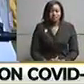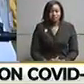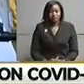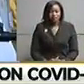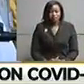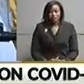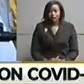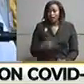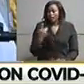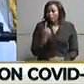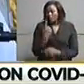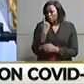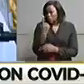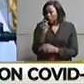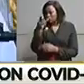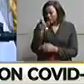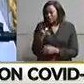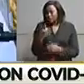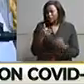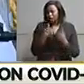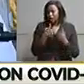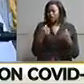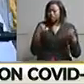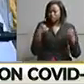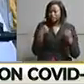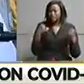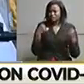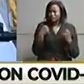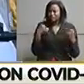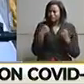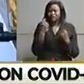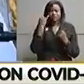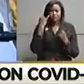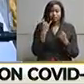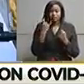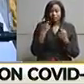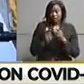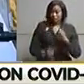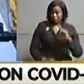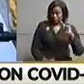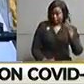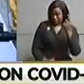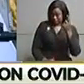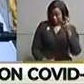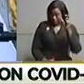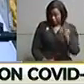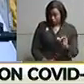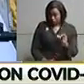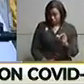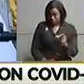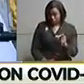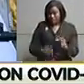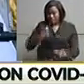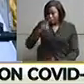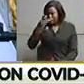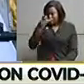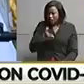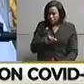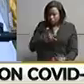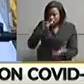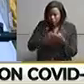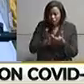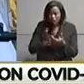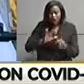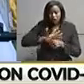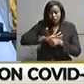It was only one who still had a fever. The first one, his